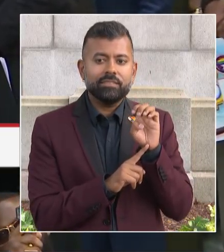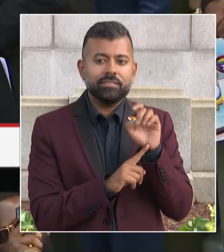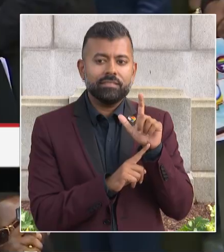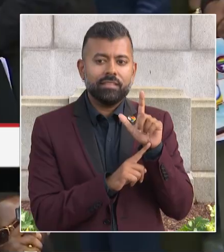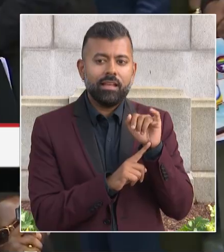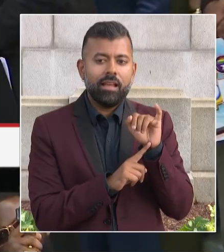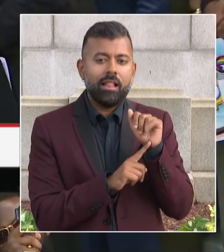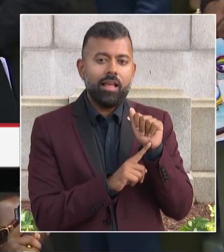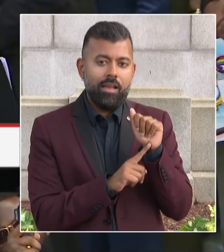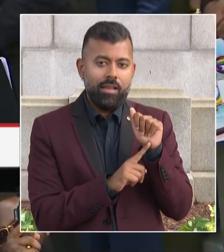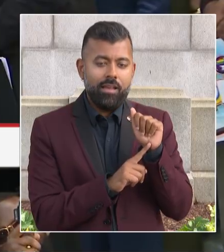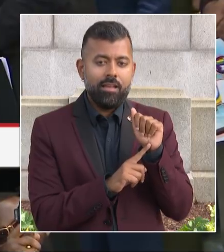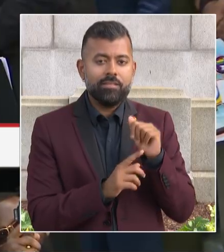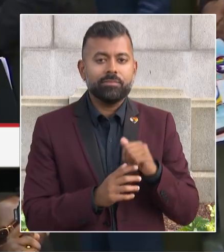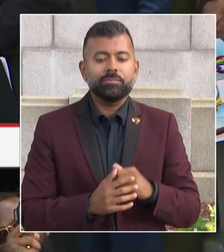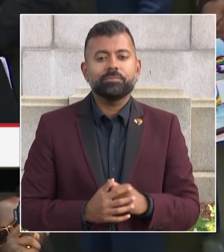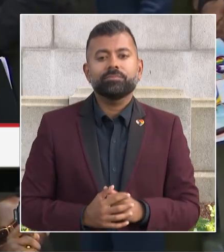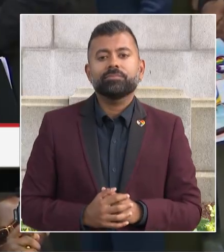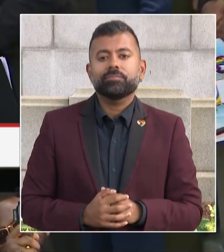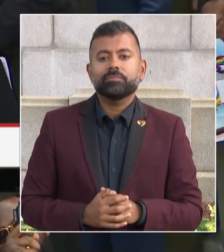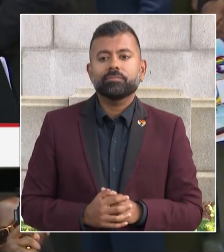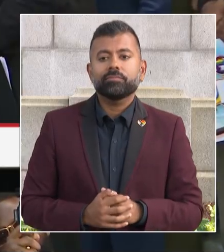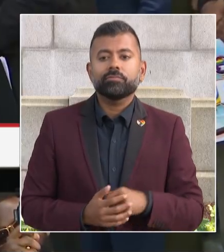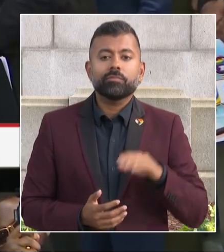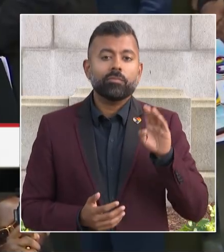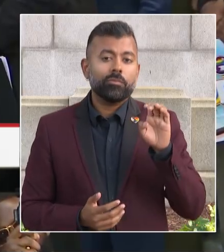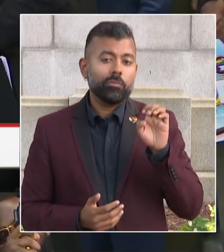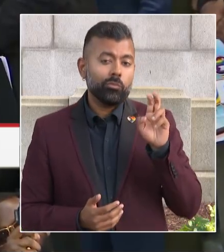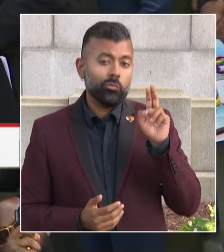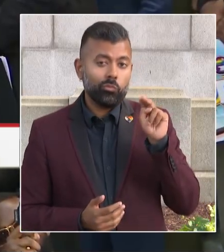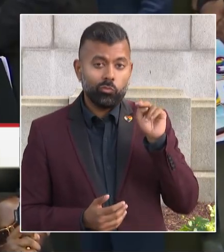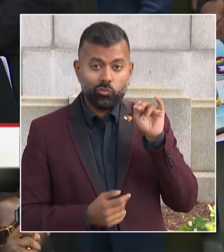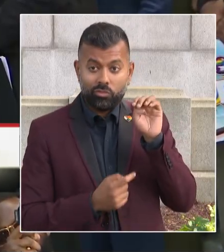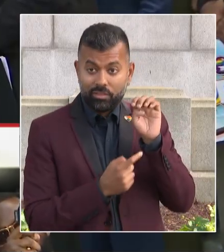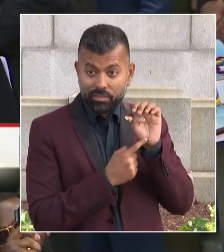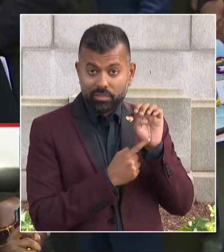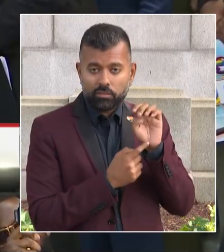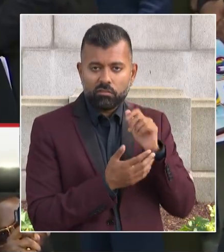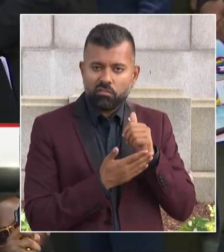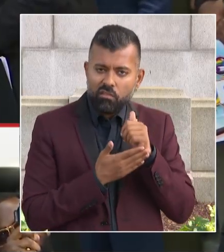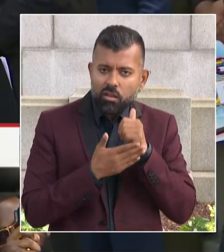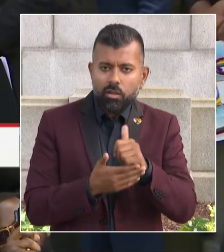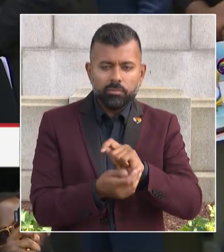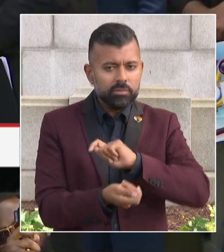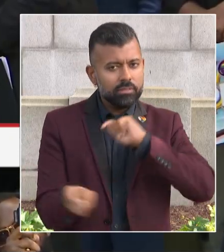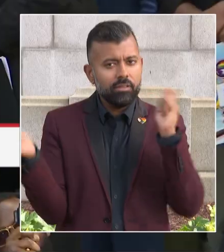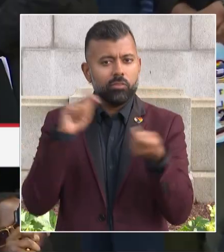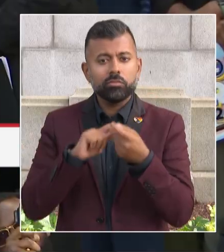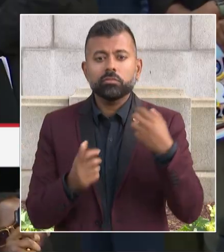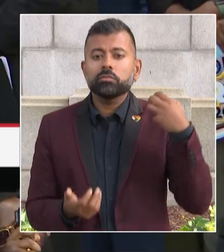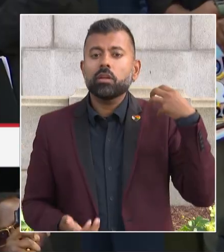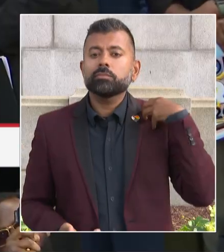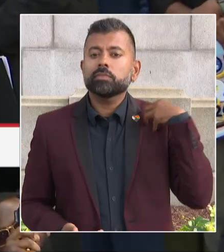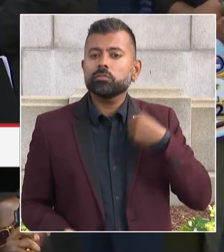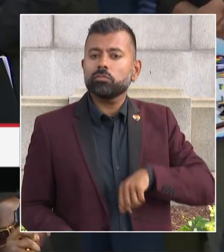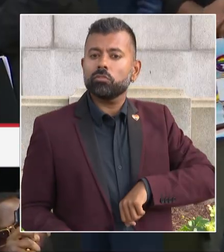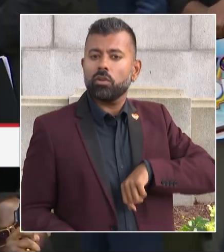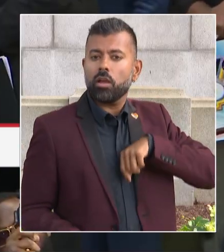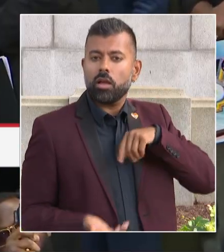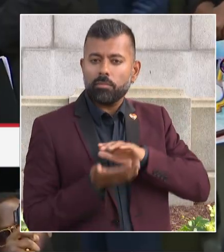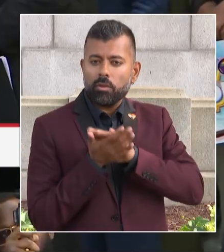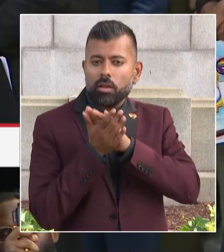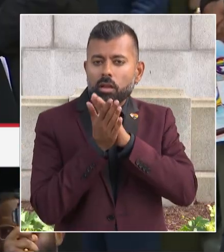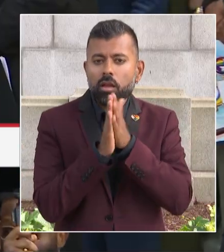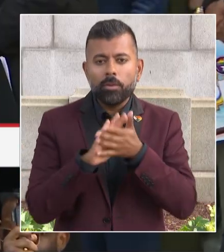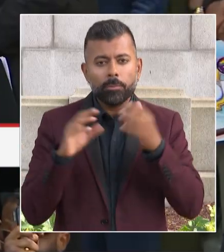Bernie helped transform Capitol Pride into one of the largest, most inclusive pride celebrations in the nation. It was a true